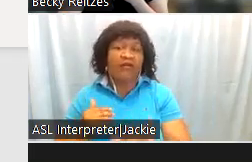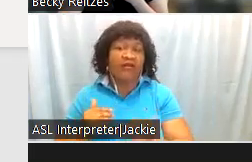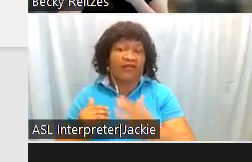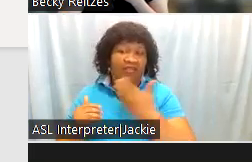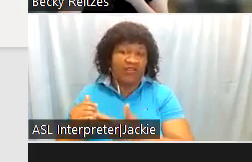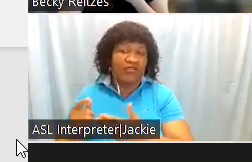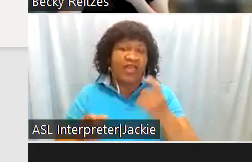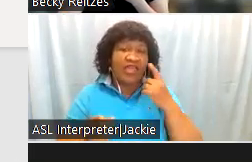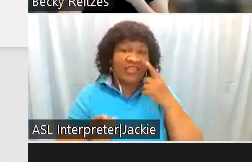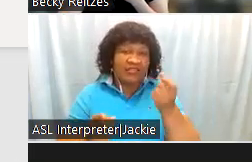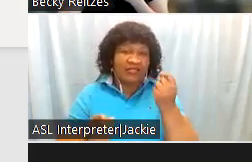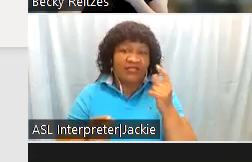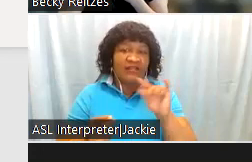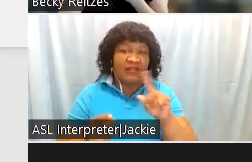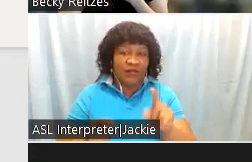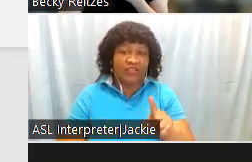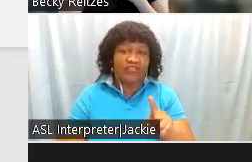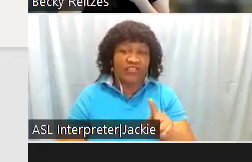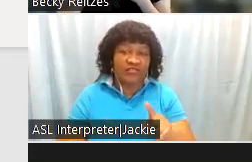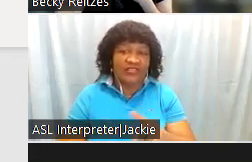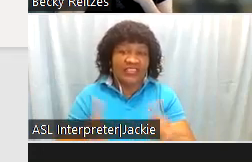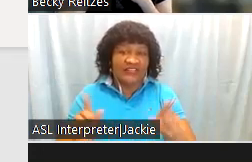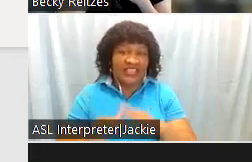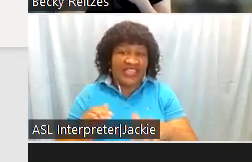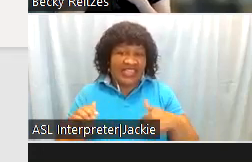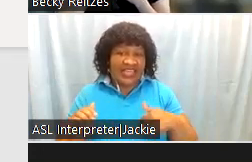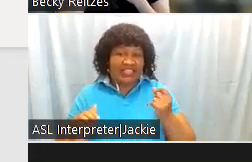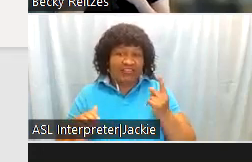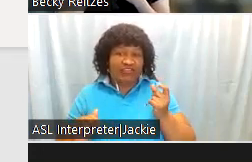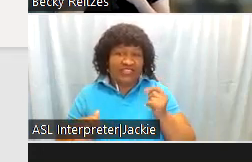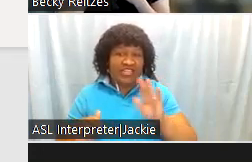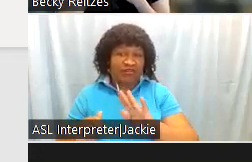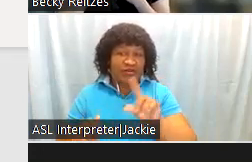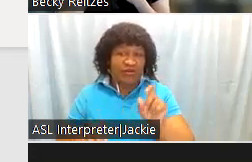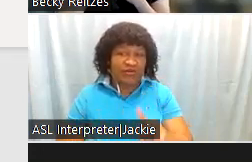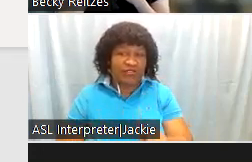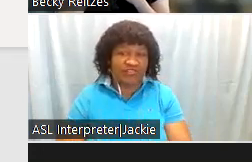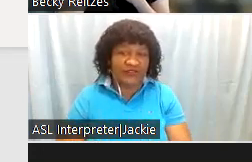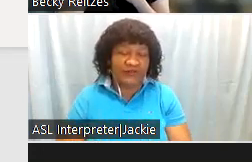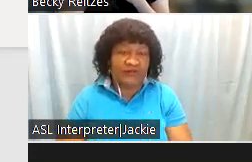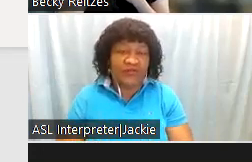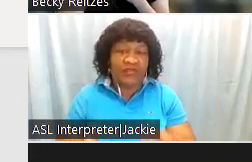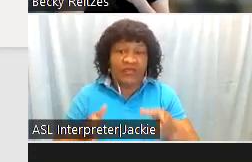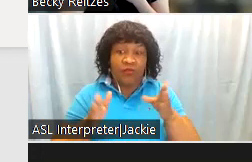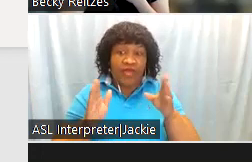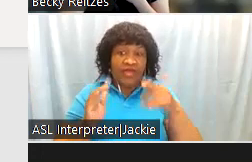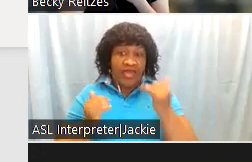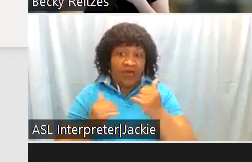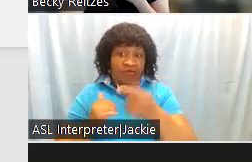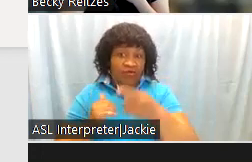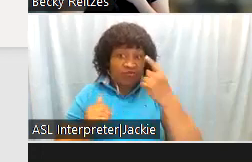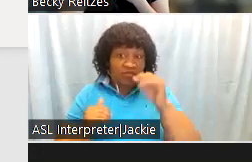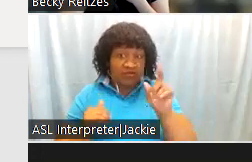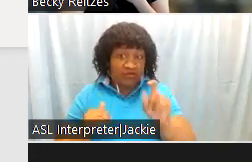I think you understood, Sawyer, the question differently than I was understanding. The way that you're understanding the question is,